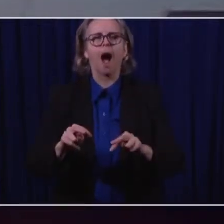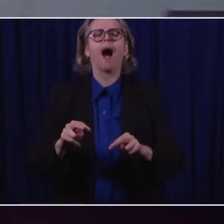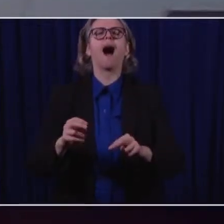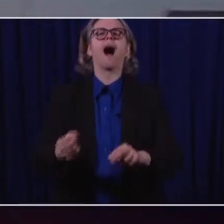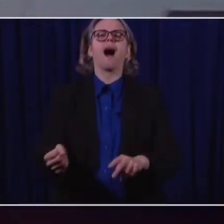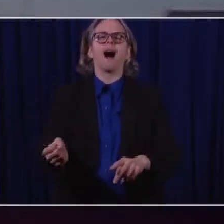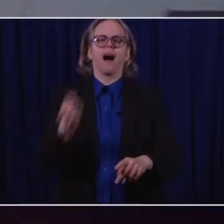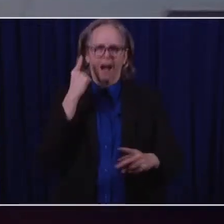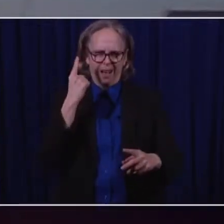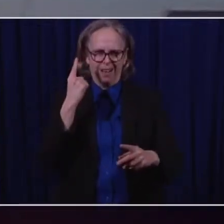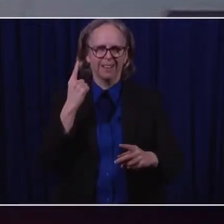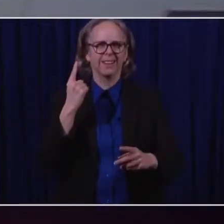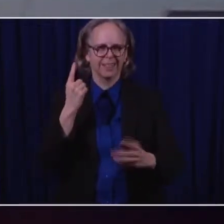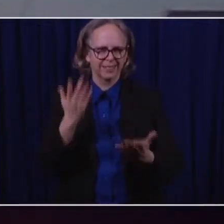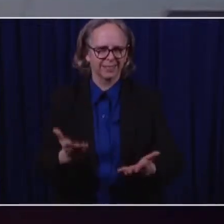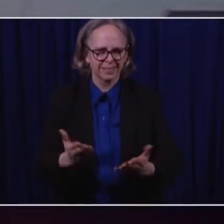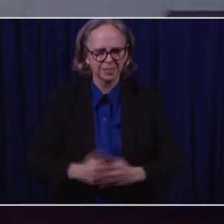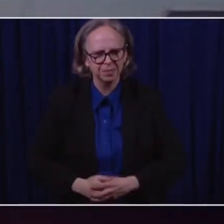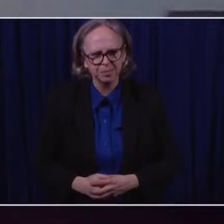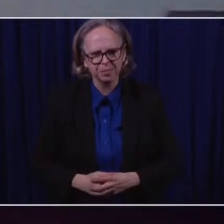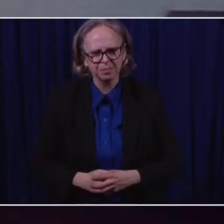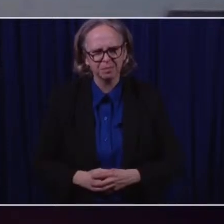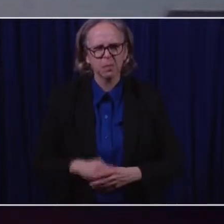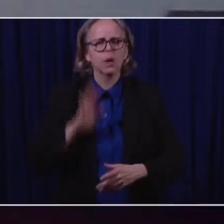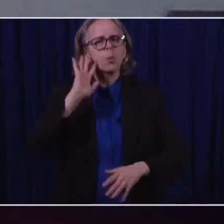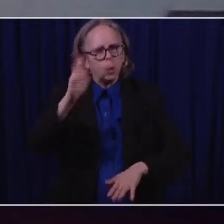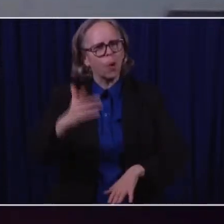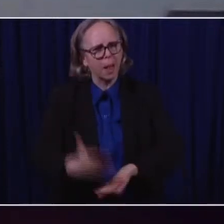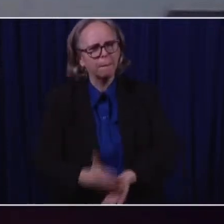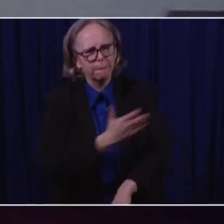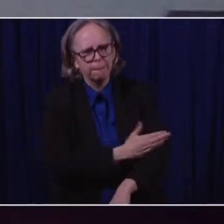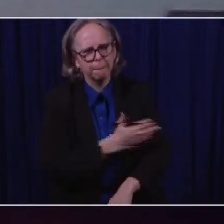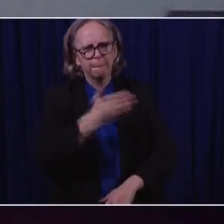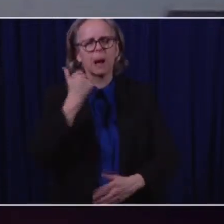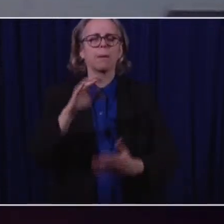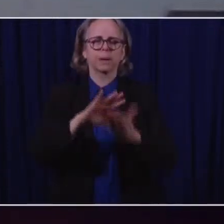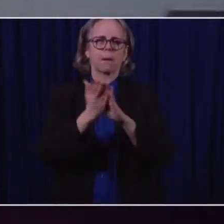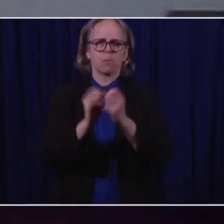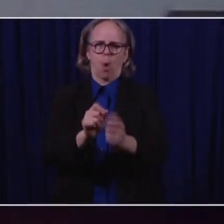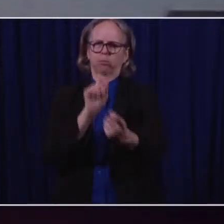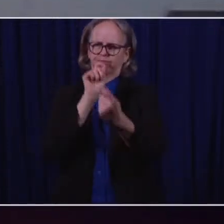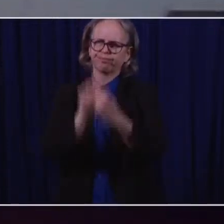much different, better, and accurate going forward. But thank you for the question.